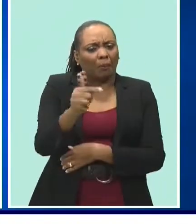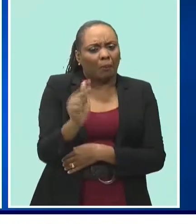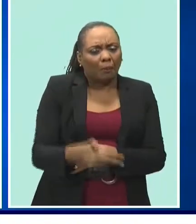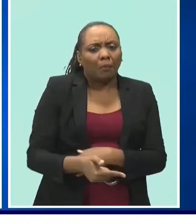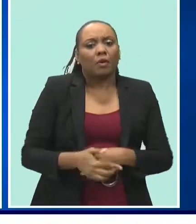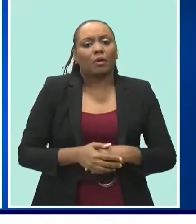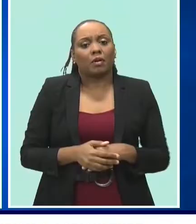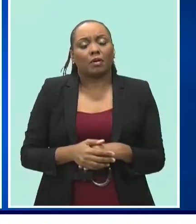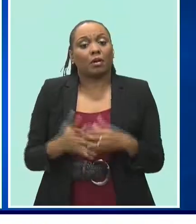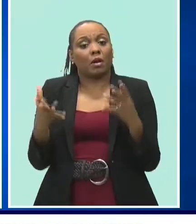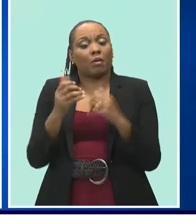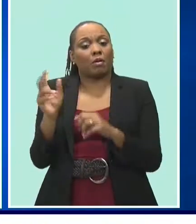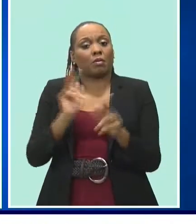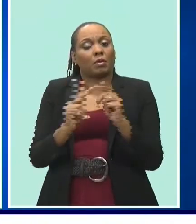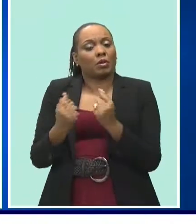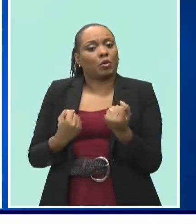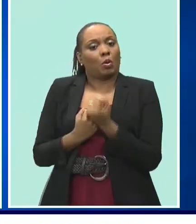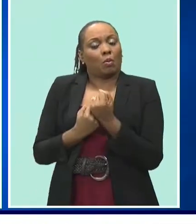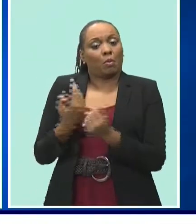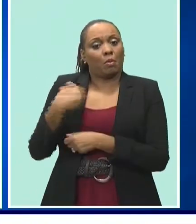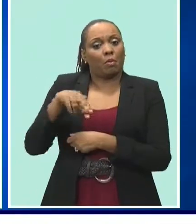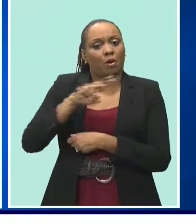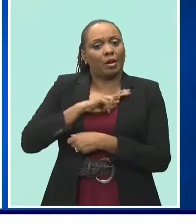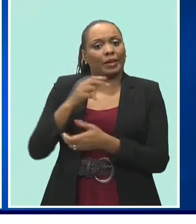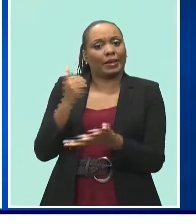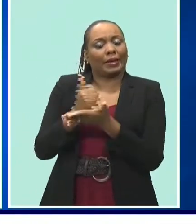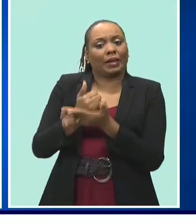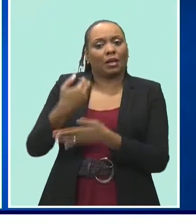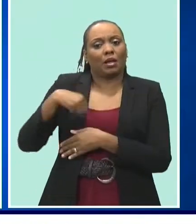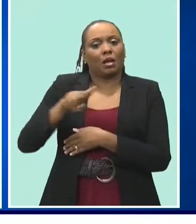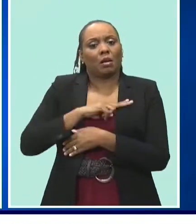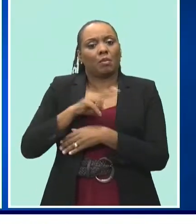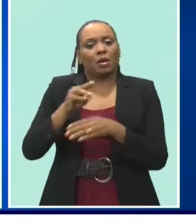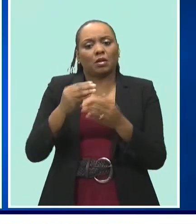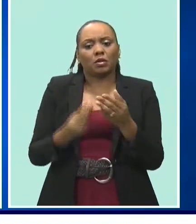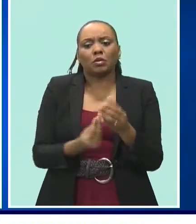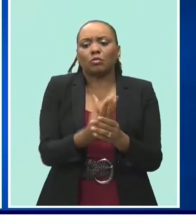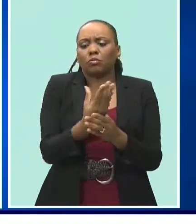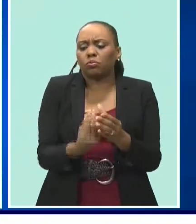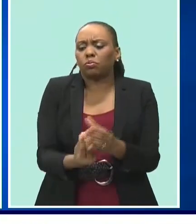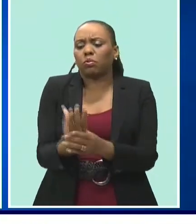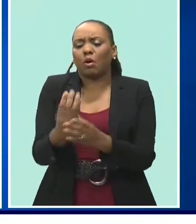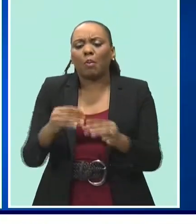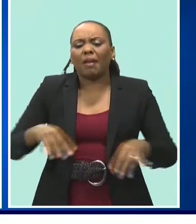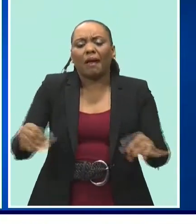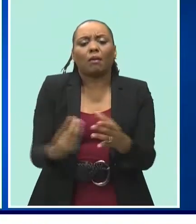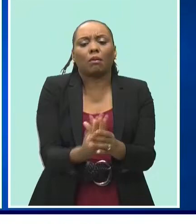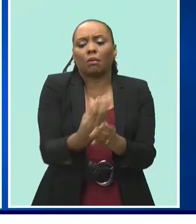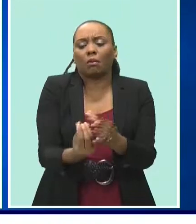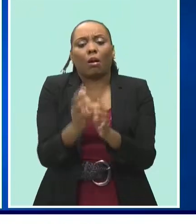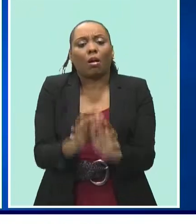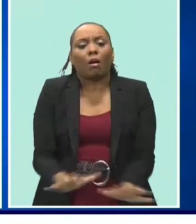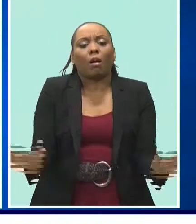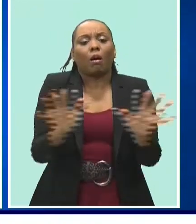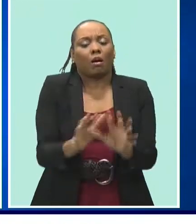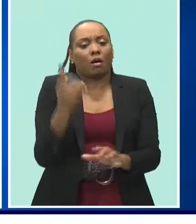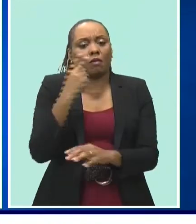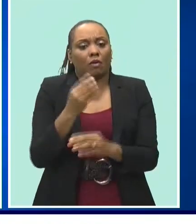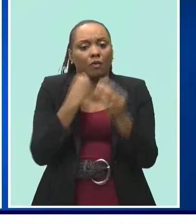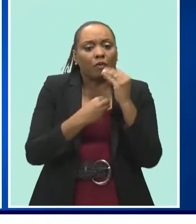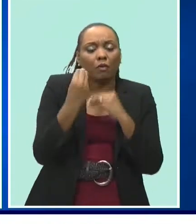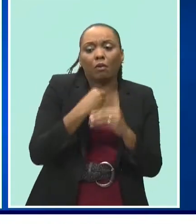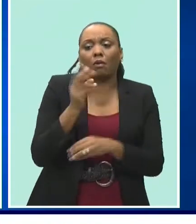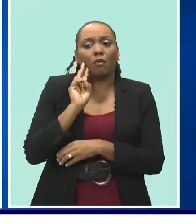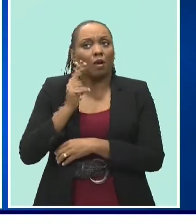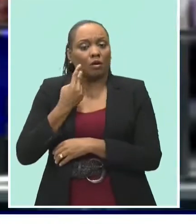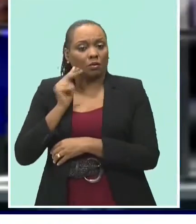to ask people to come on board to help us expand production on a number of key areas of food and